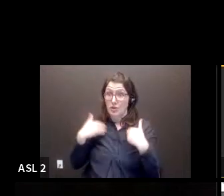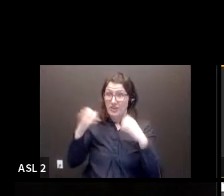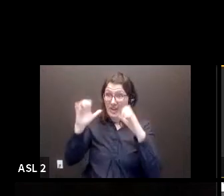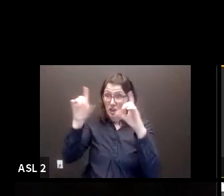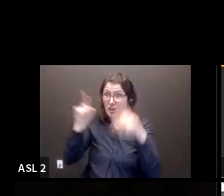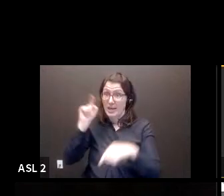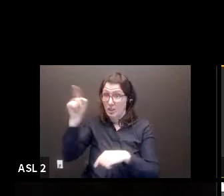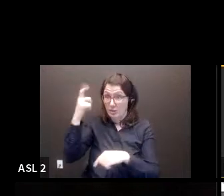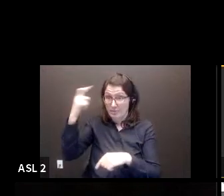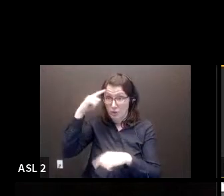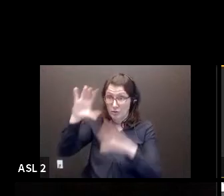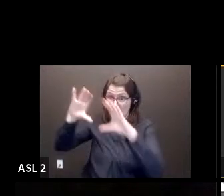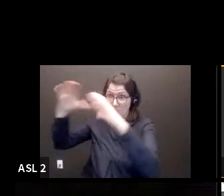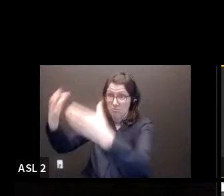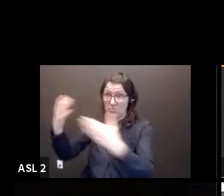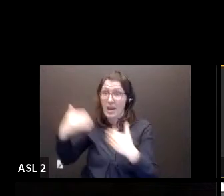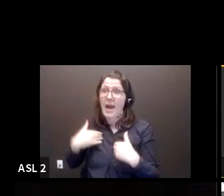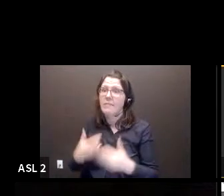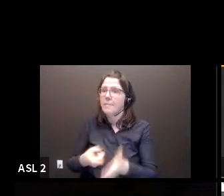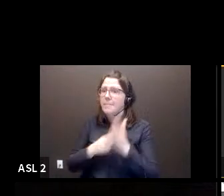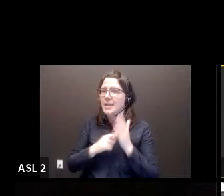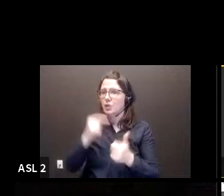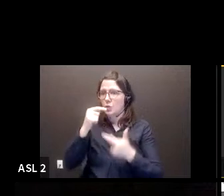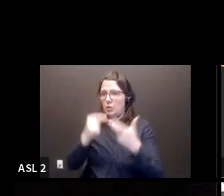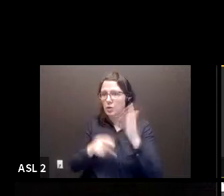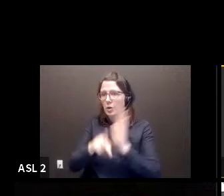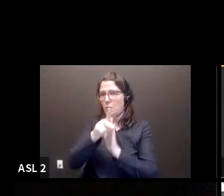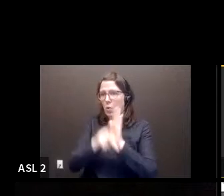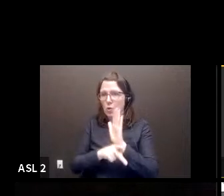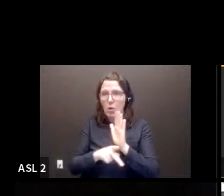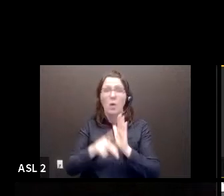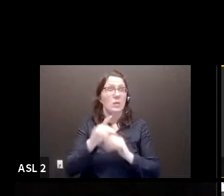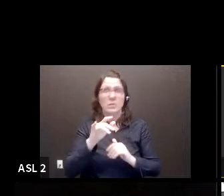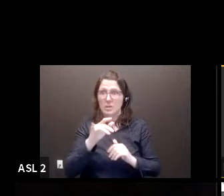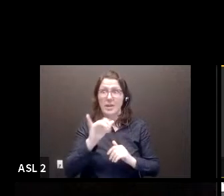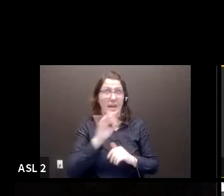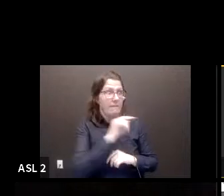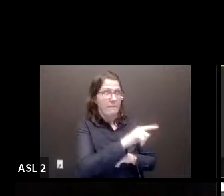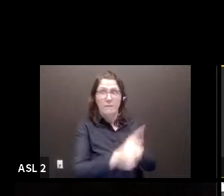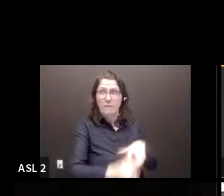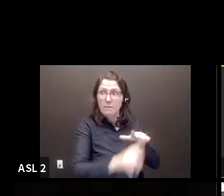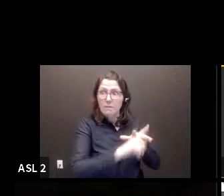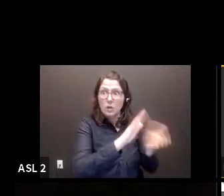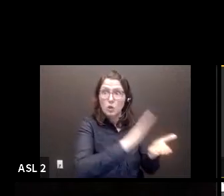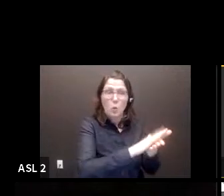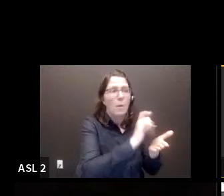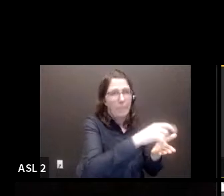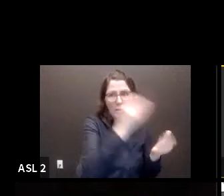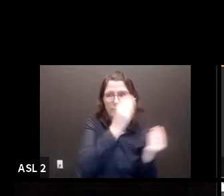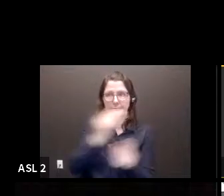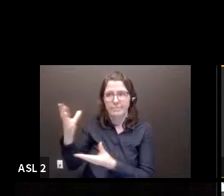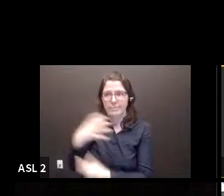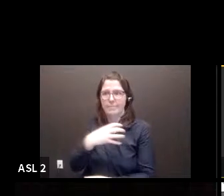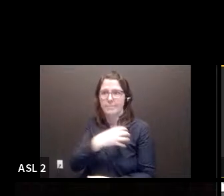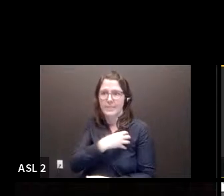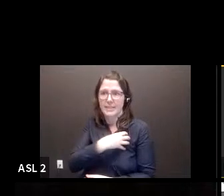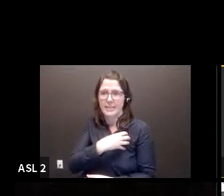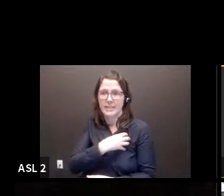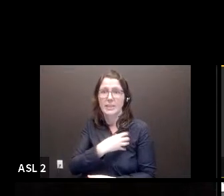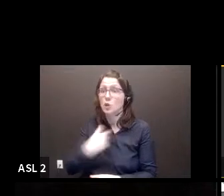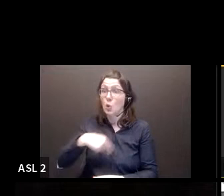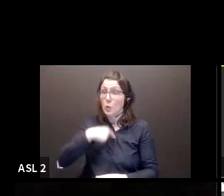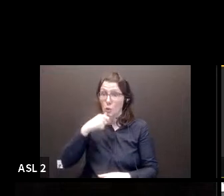the schools still have to follow in terms of notifying police for a great deal of things so despite the fact that we don't have an officer necessarily assigned to a